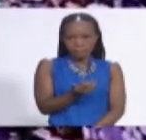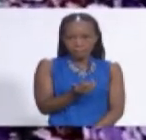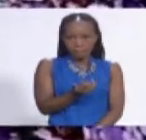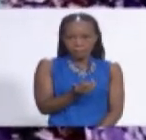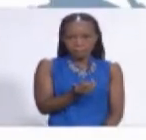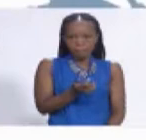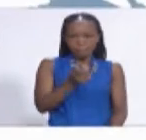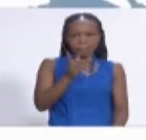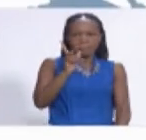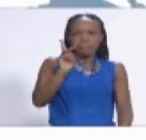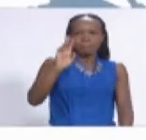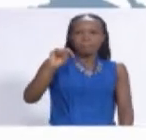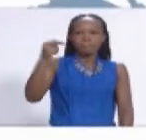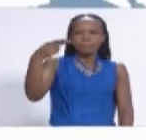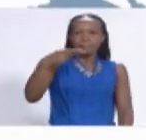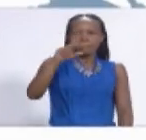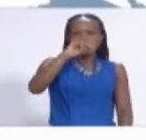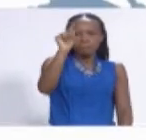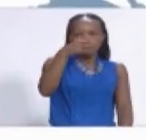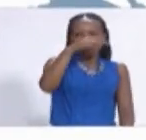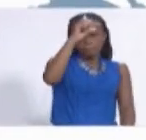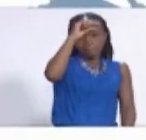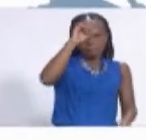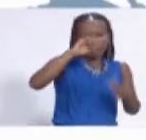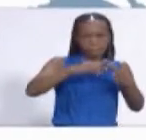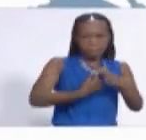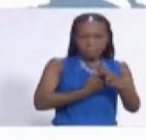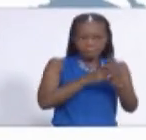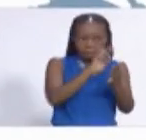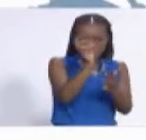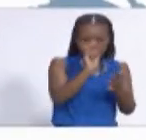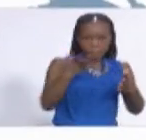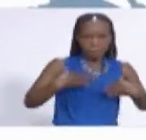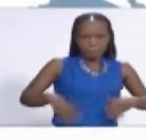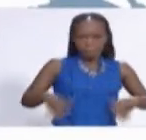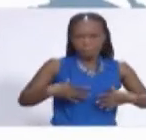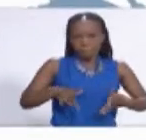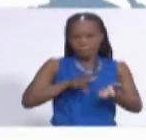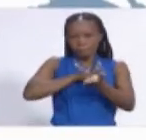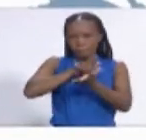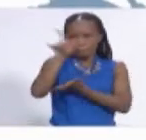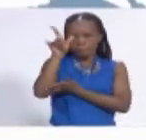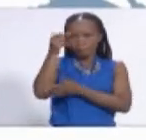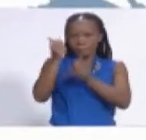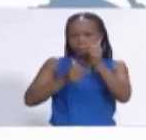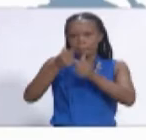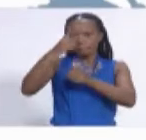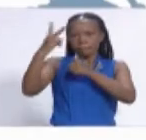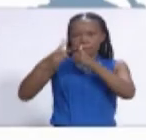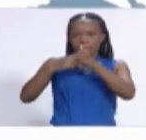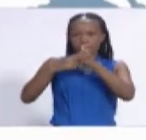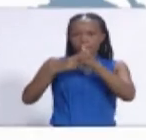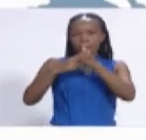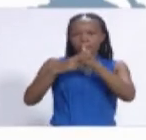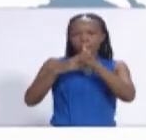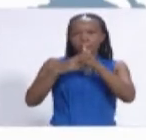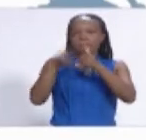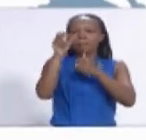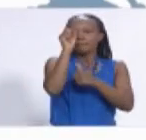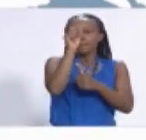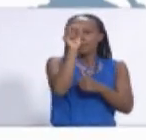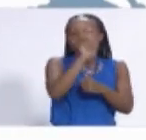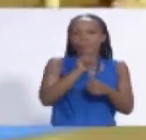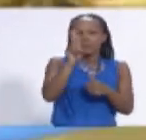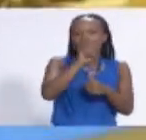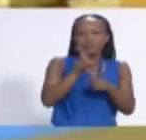who is now in Kenyatta. The Kenyan government has started tracking passengers on board the flight which the 27-year-old used to travel, sentiments